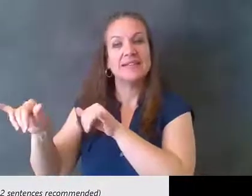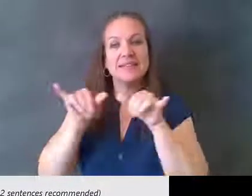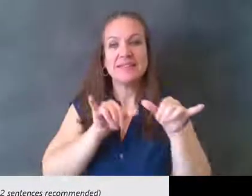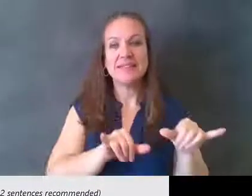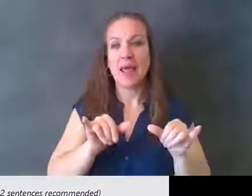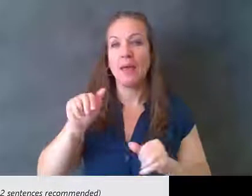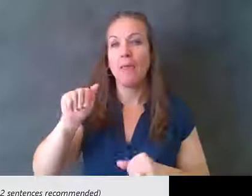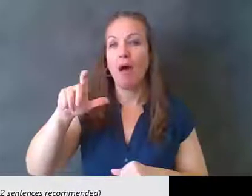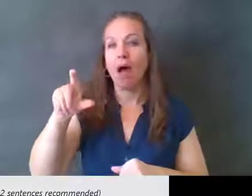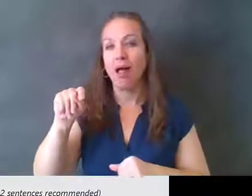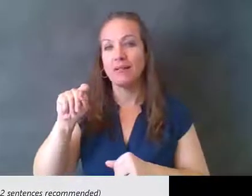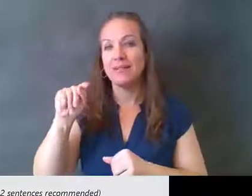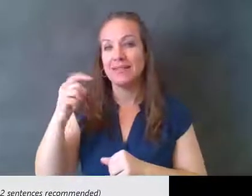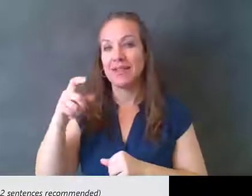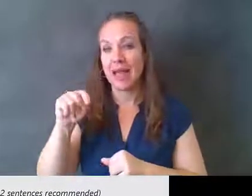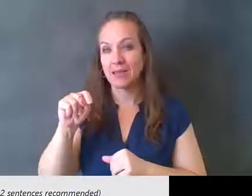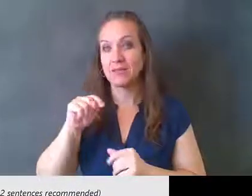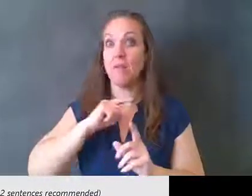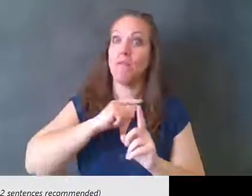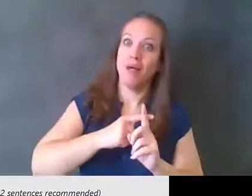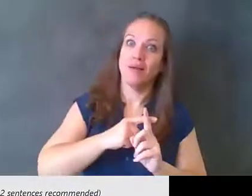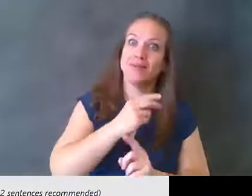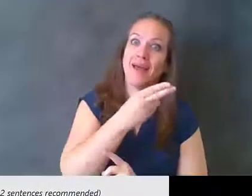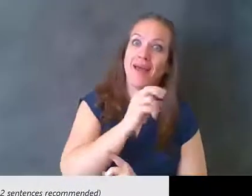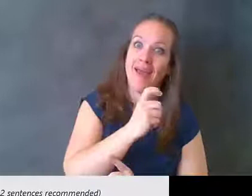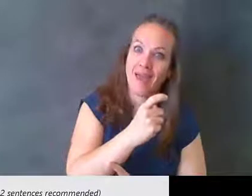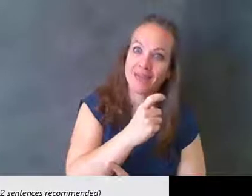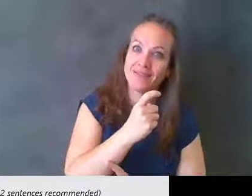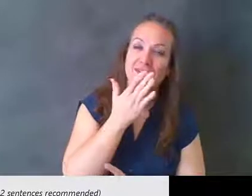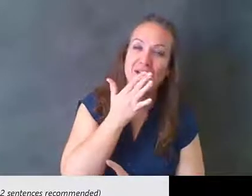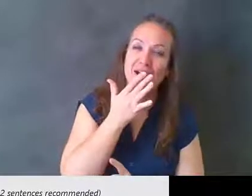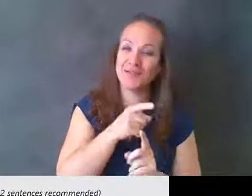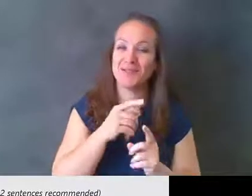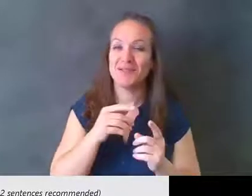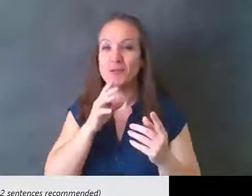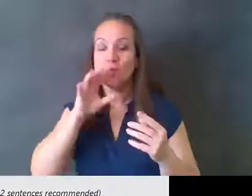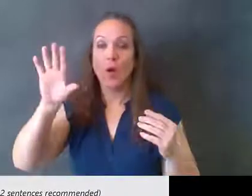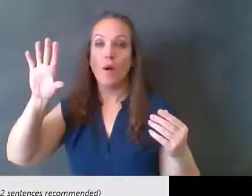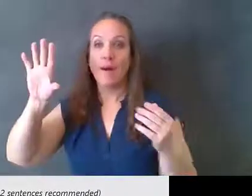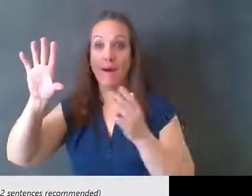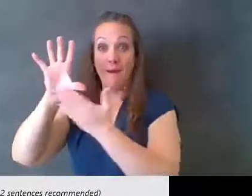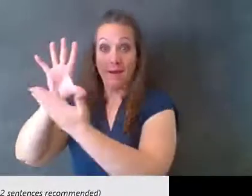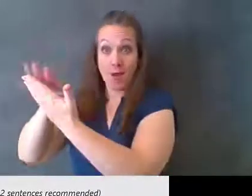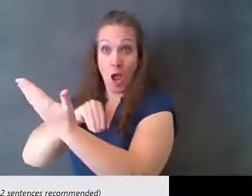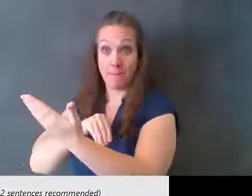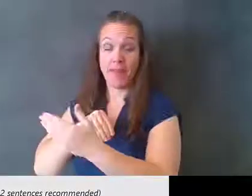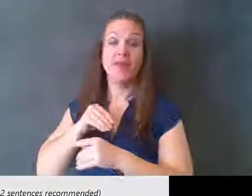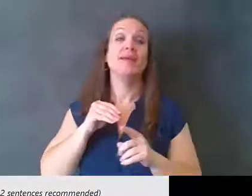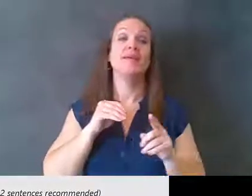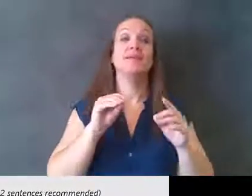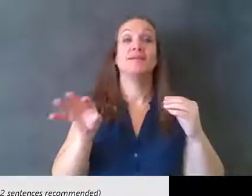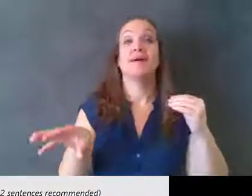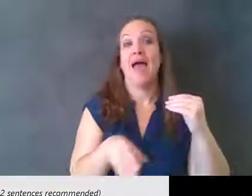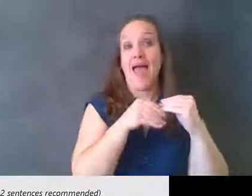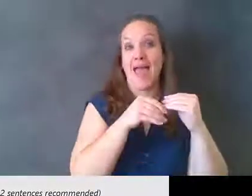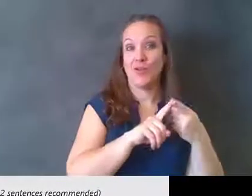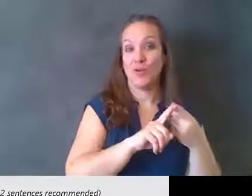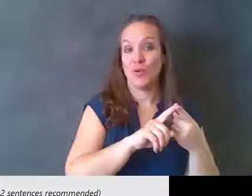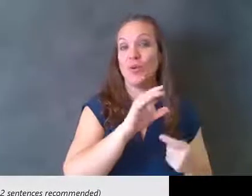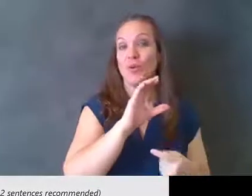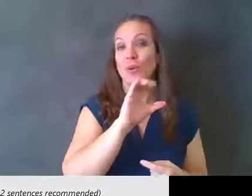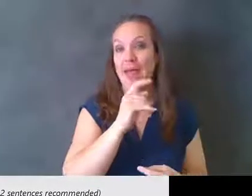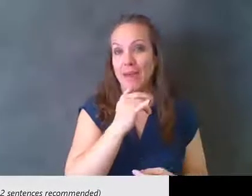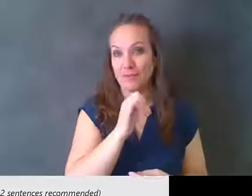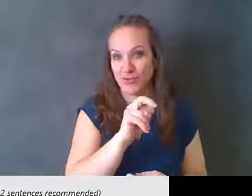to this image, they'll get the alt text that says yellow cutout of California, black text running on the side, says